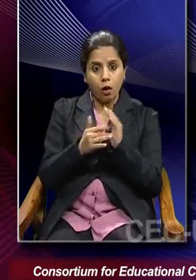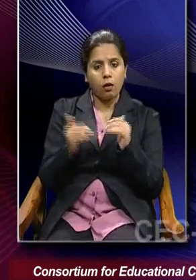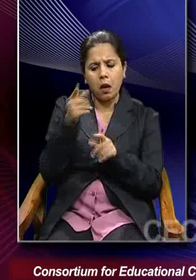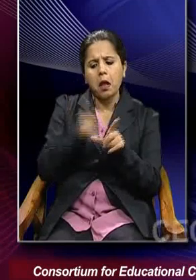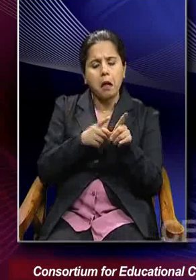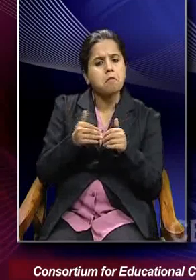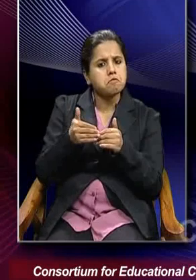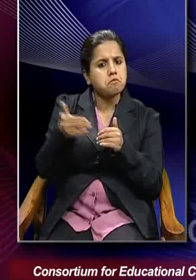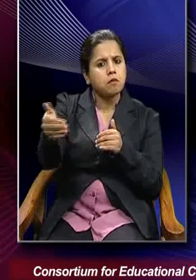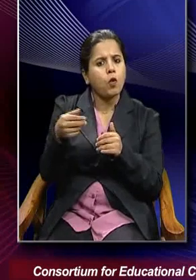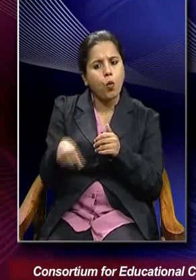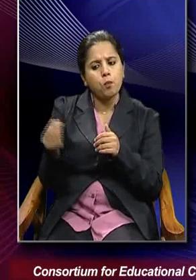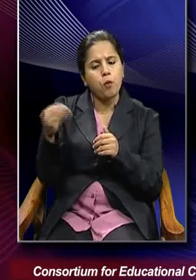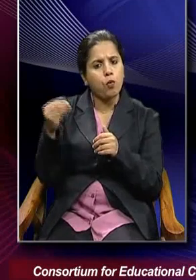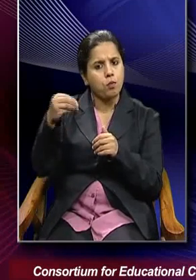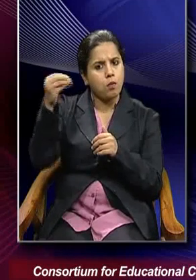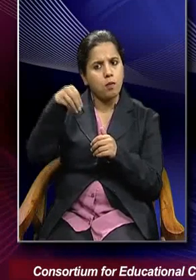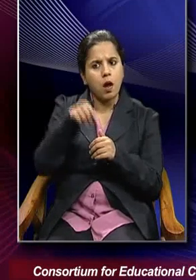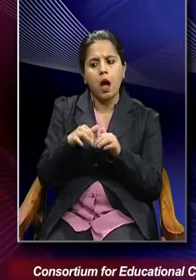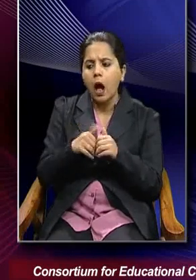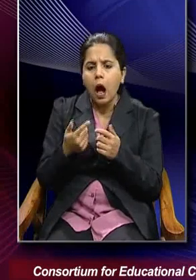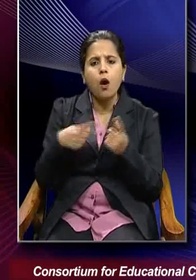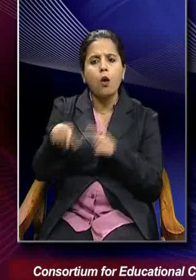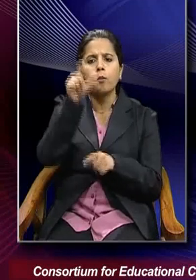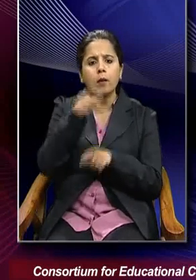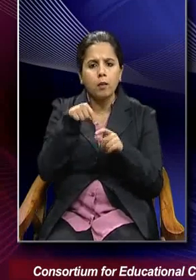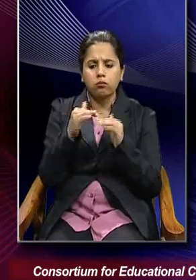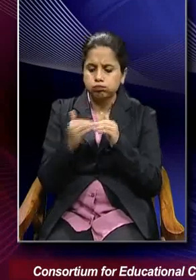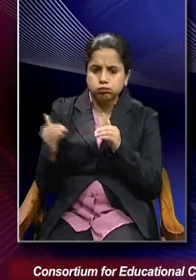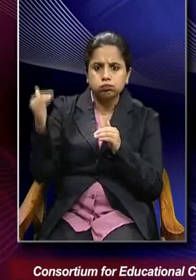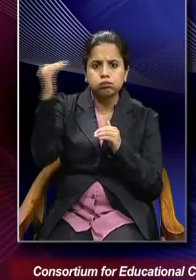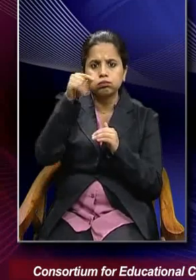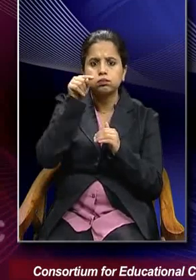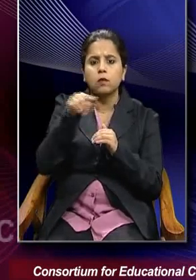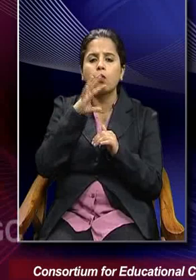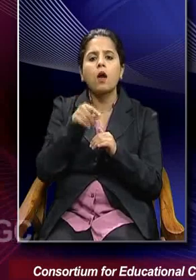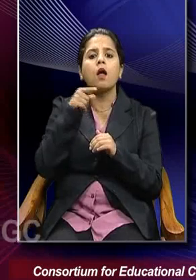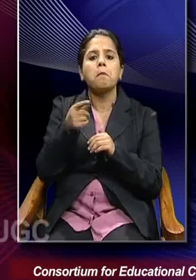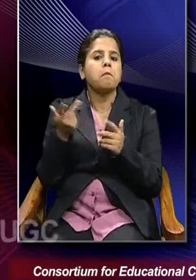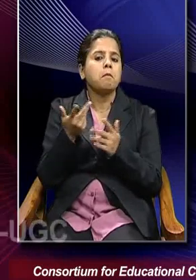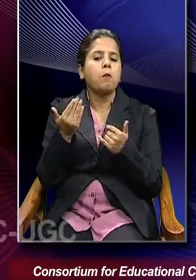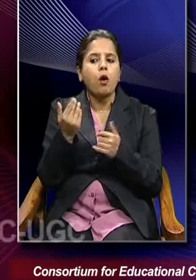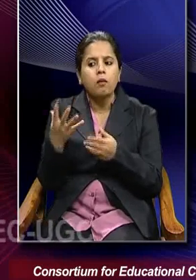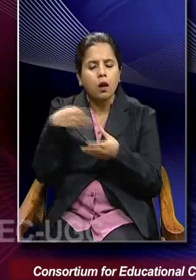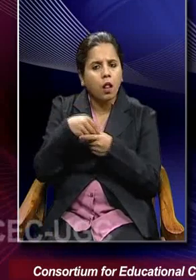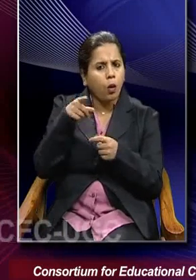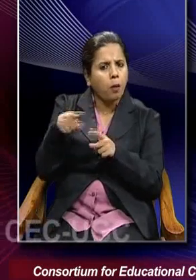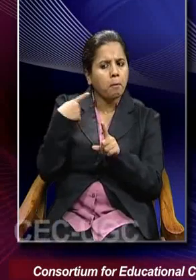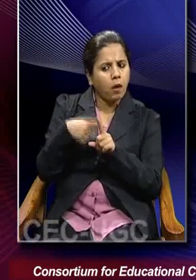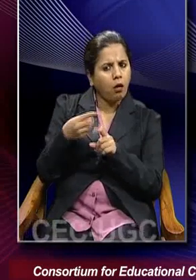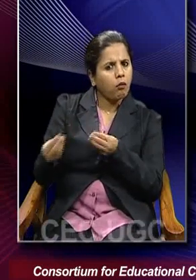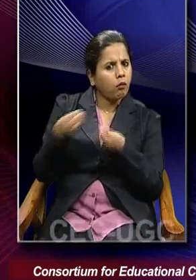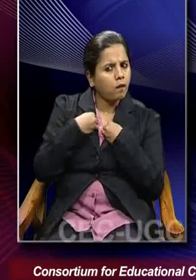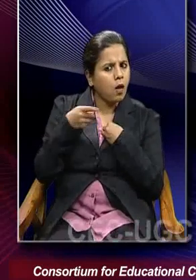years and how the advancements will contribute to the growth